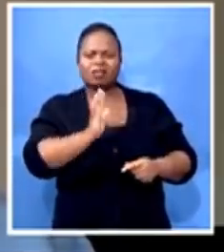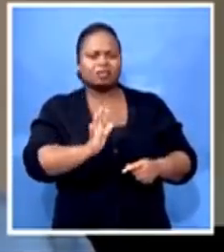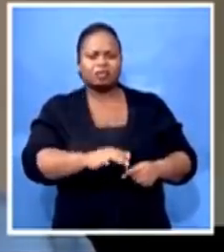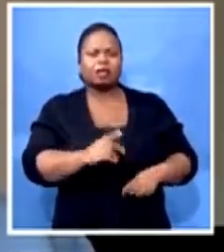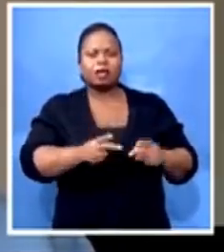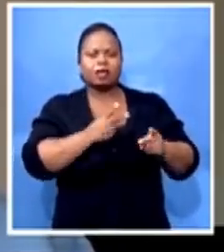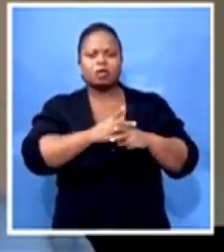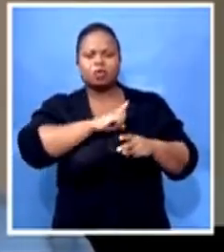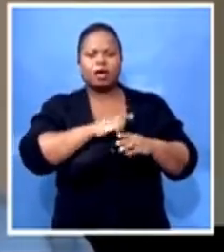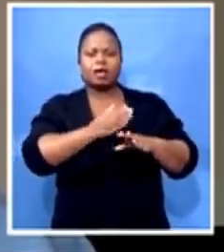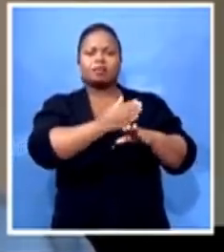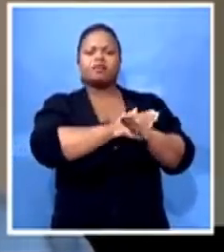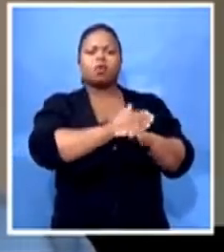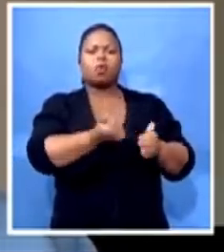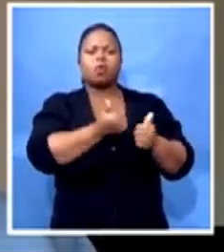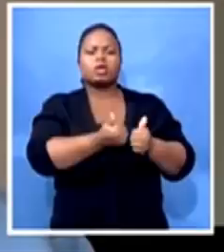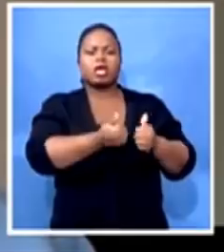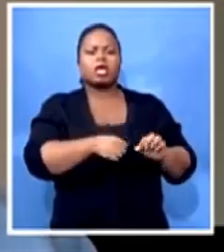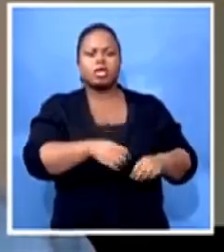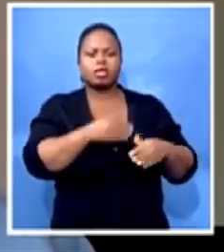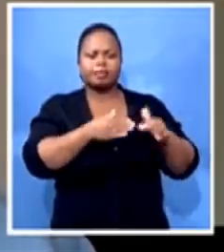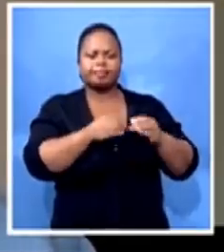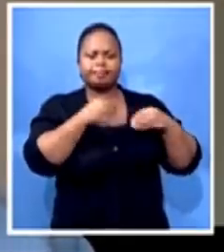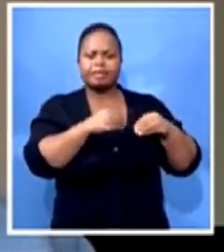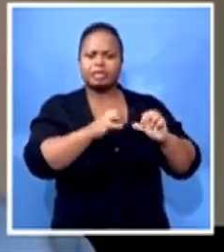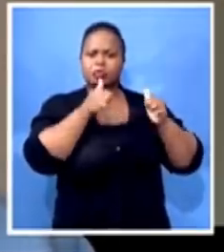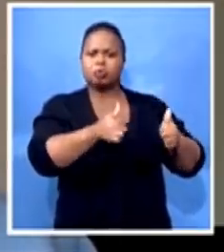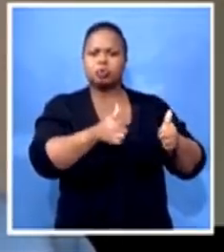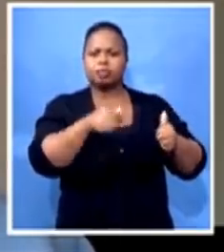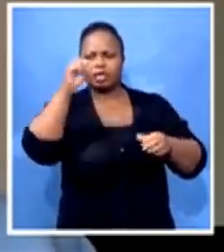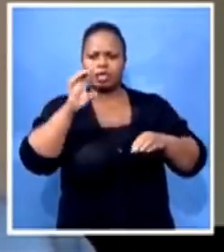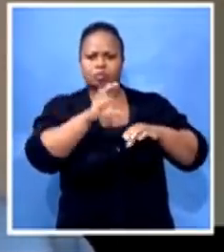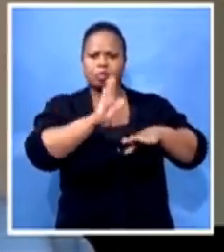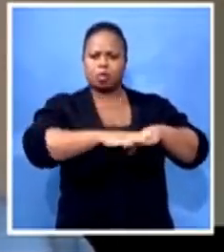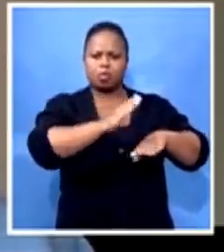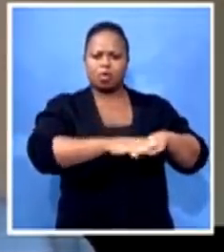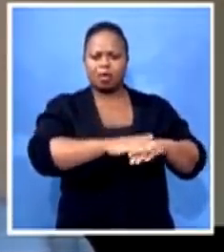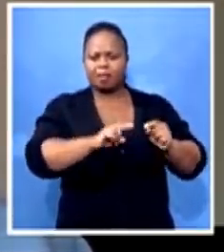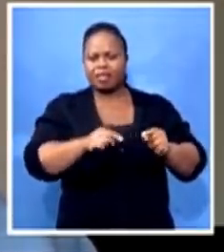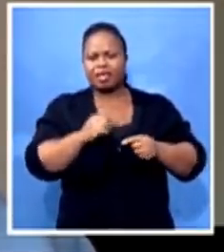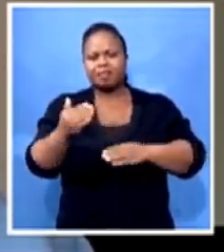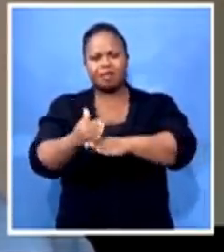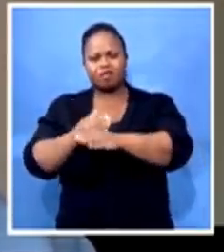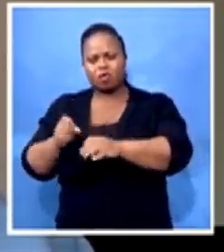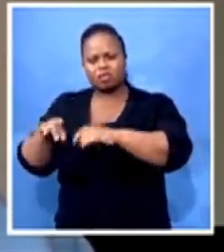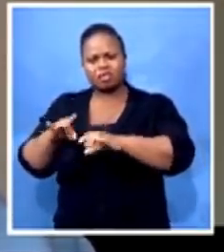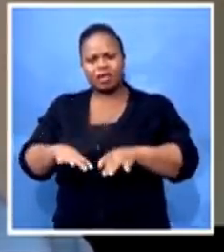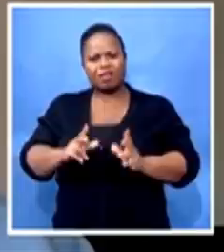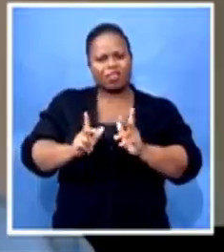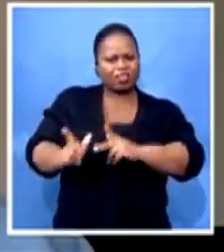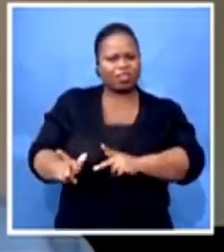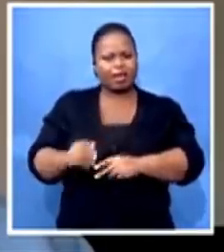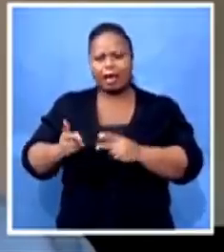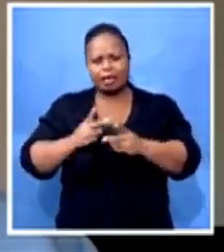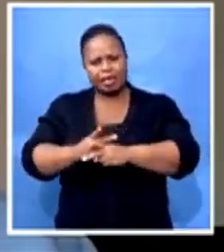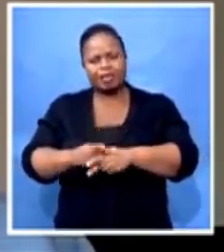but if that's all we do and we don't create a new economy, we're going to get the same results we had with the pre-COVID